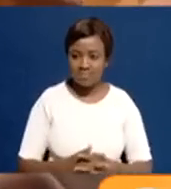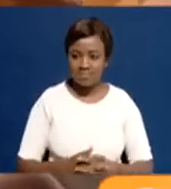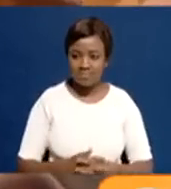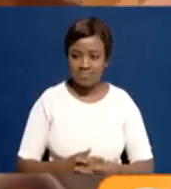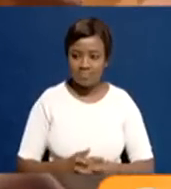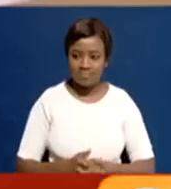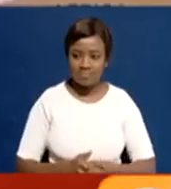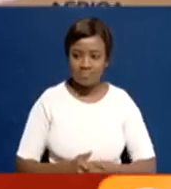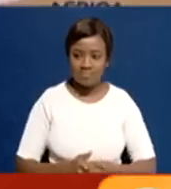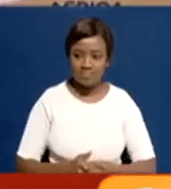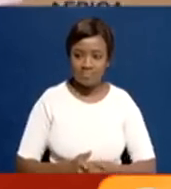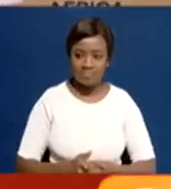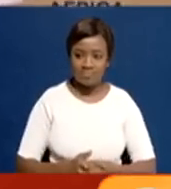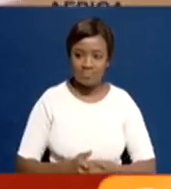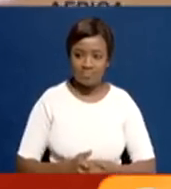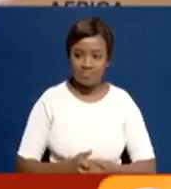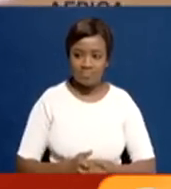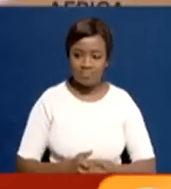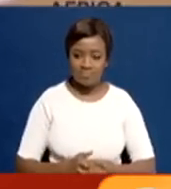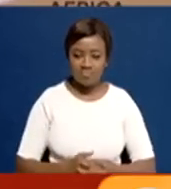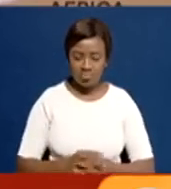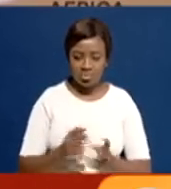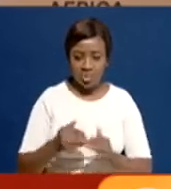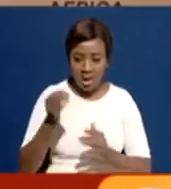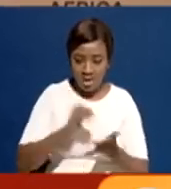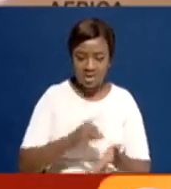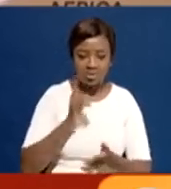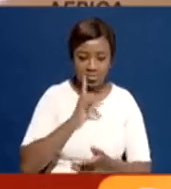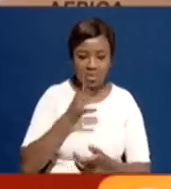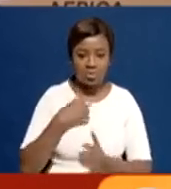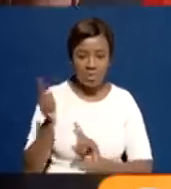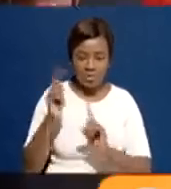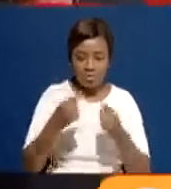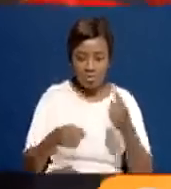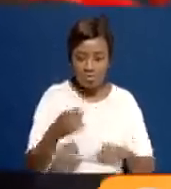like, we've already done one gold tour. We're doing another one tomorrow, and then now go to the Diamond League.